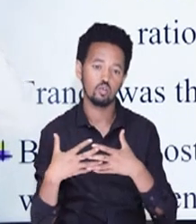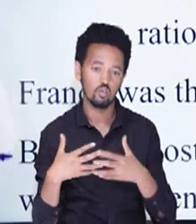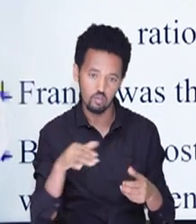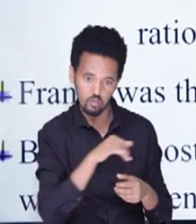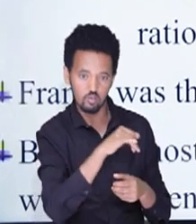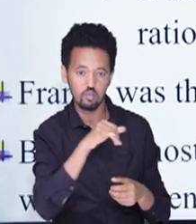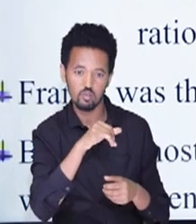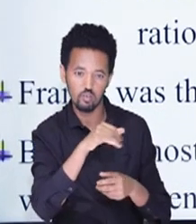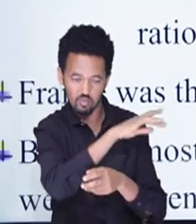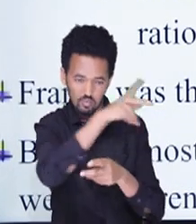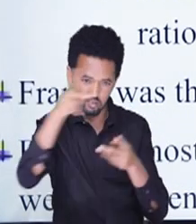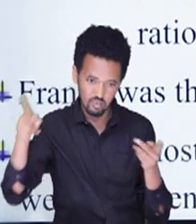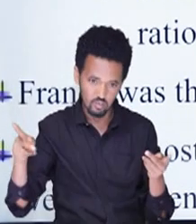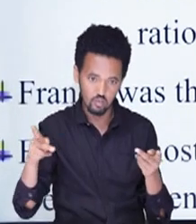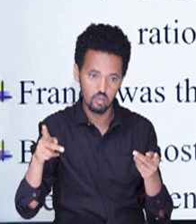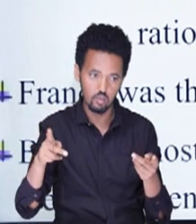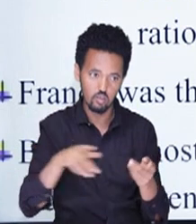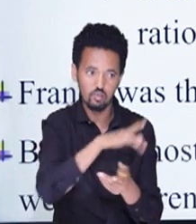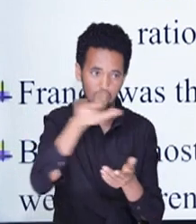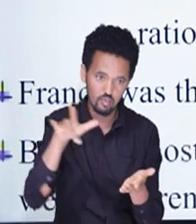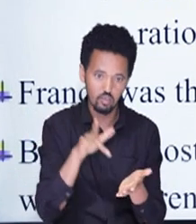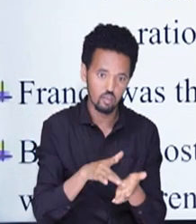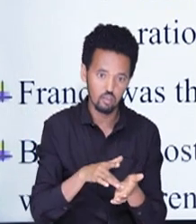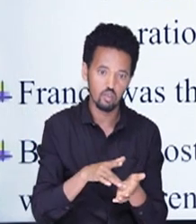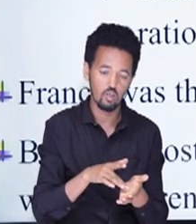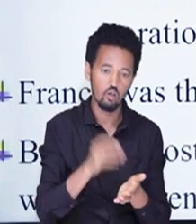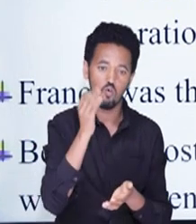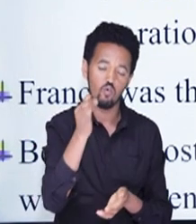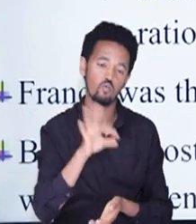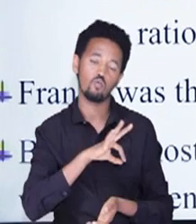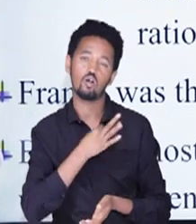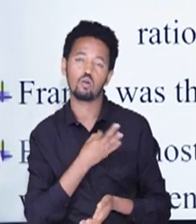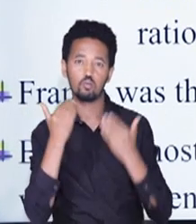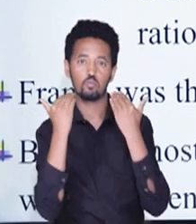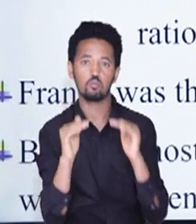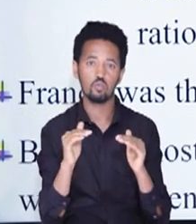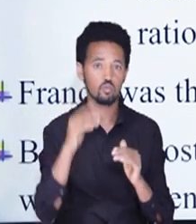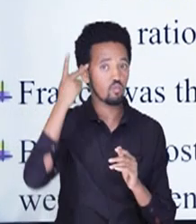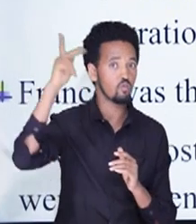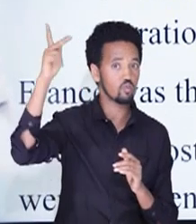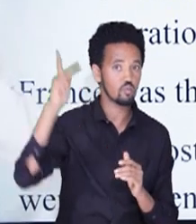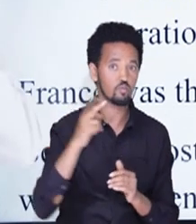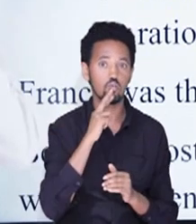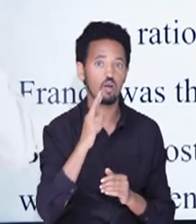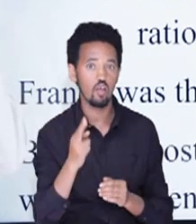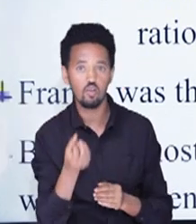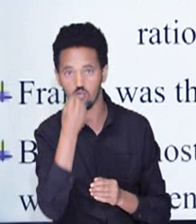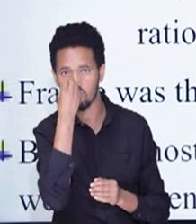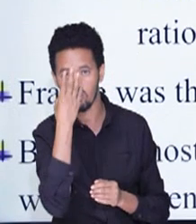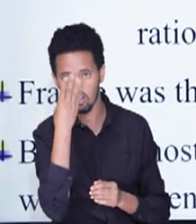The center of this movement was France, because most of the philosophers are